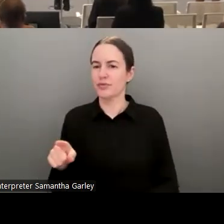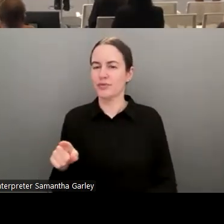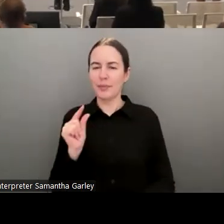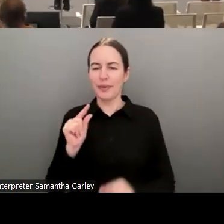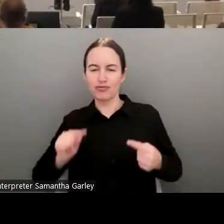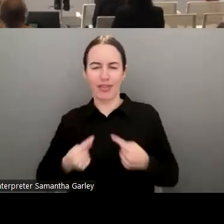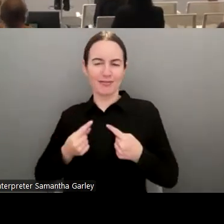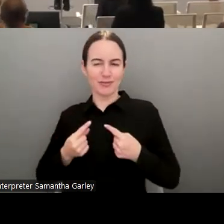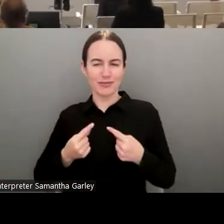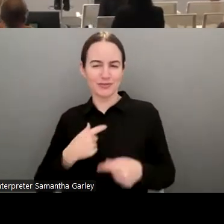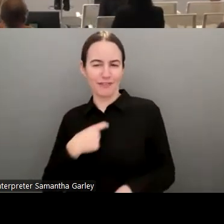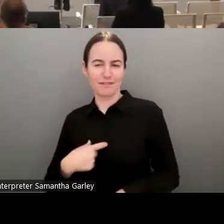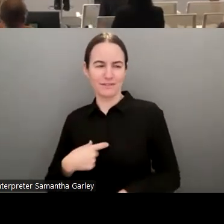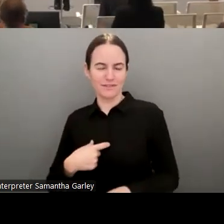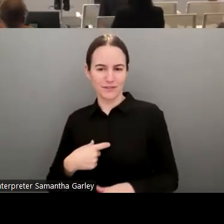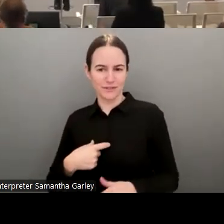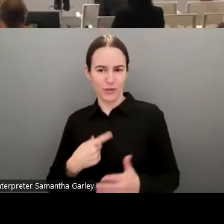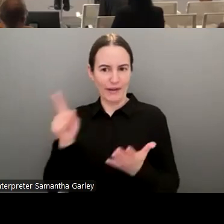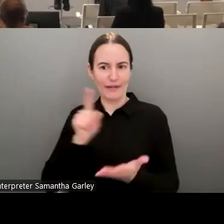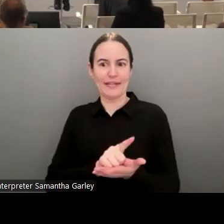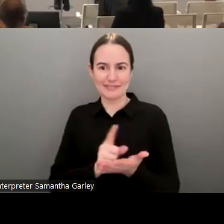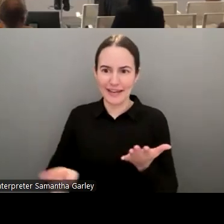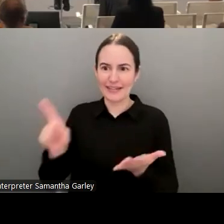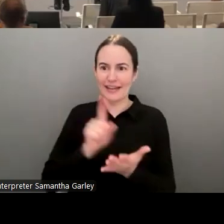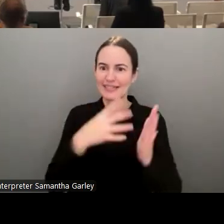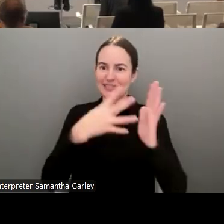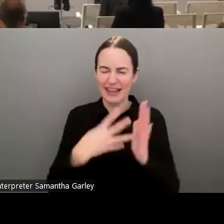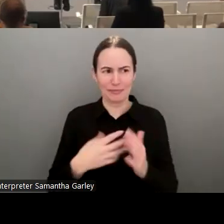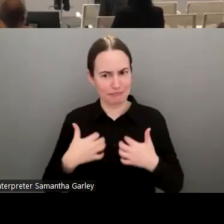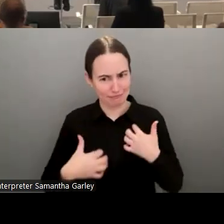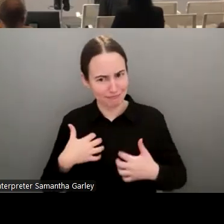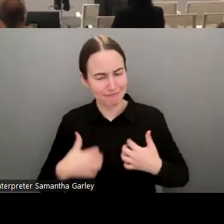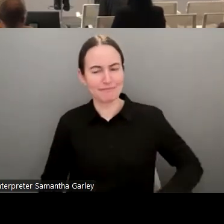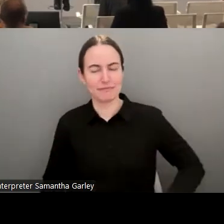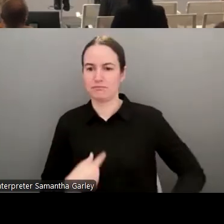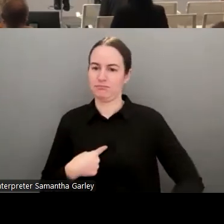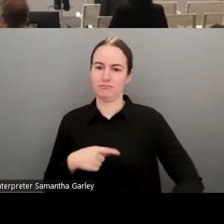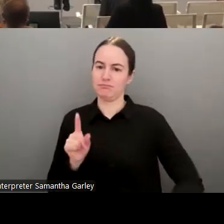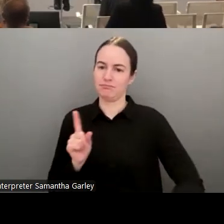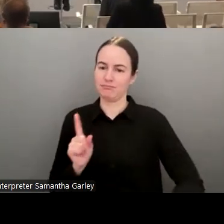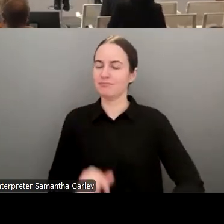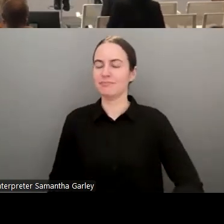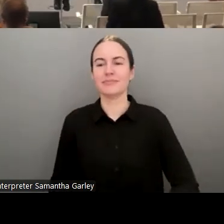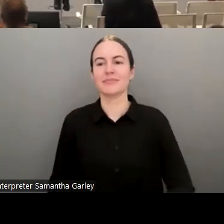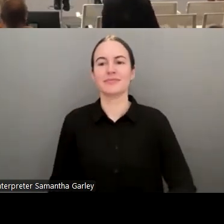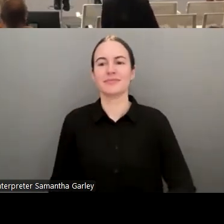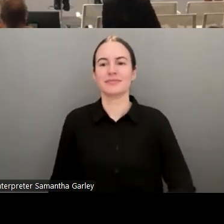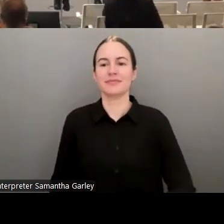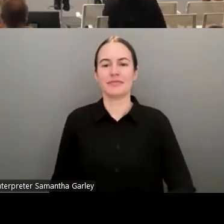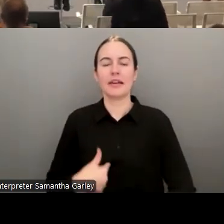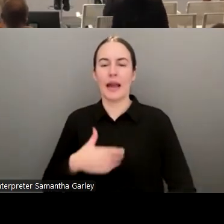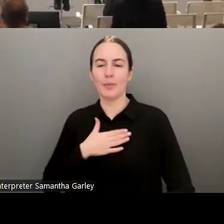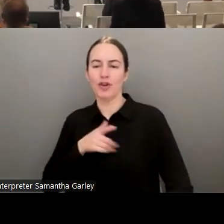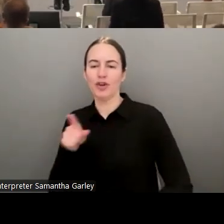doing the exam again and again and again. I think that's fascinating. I couldn't do that, I think, or I would prefer to collect the cakes at